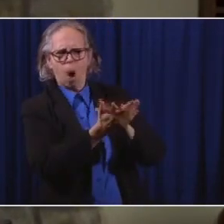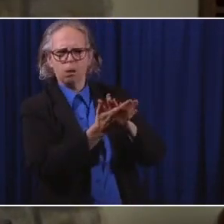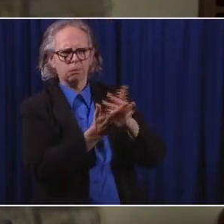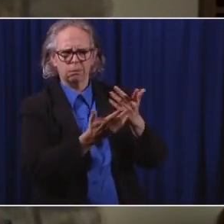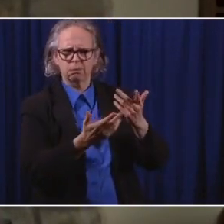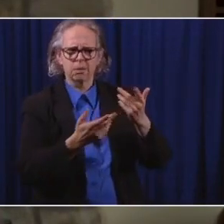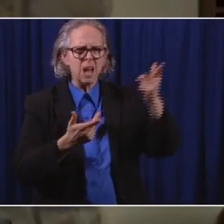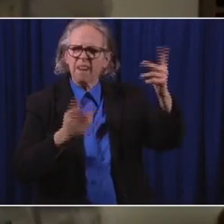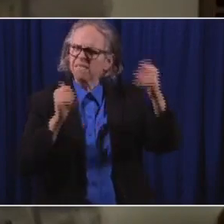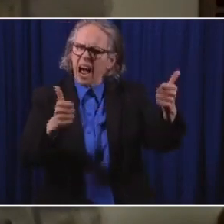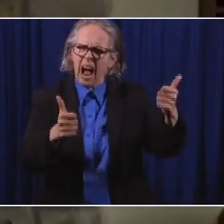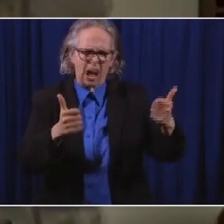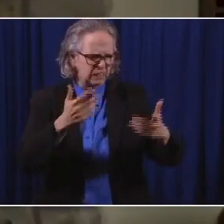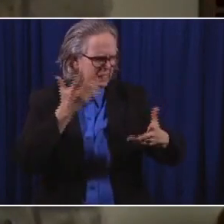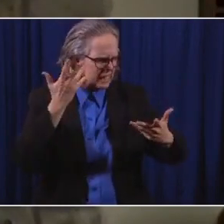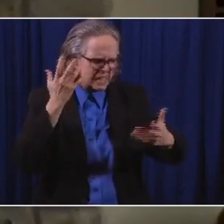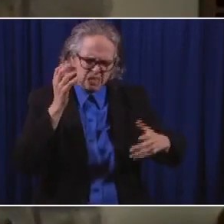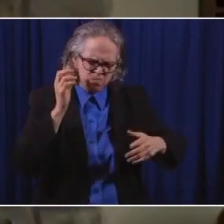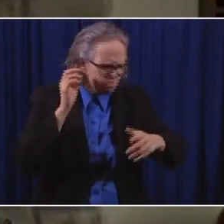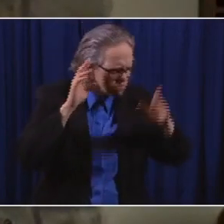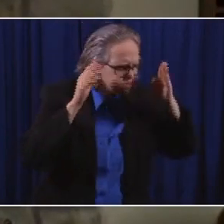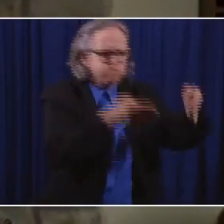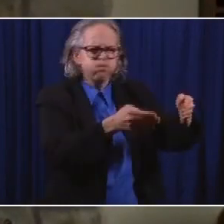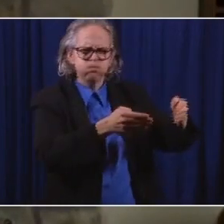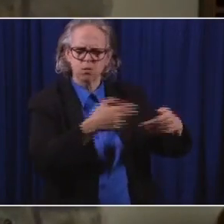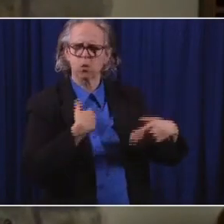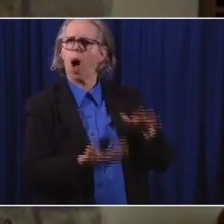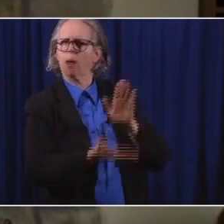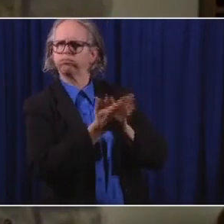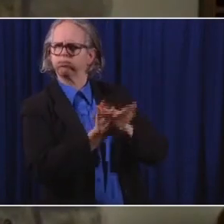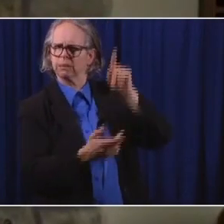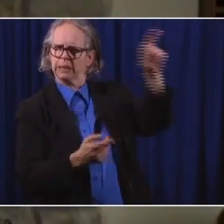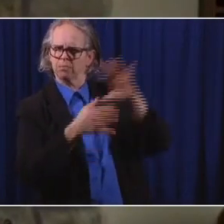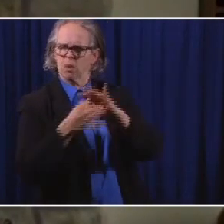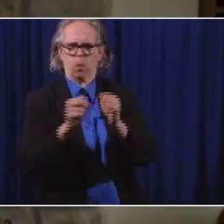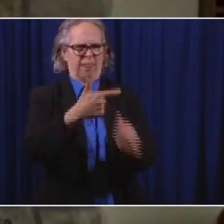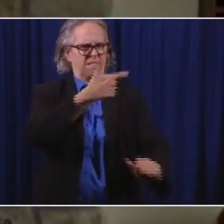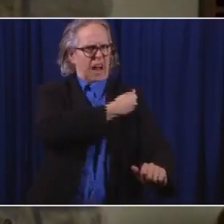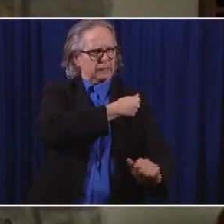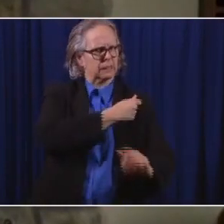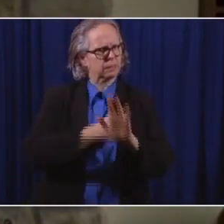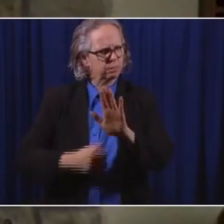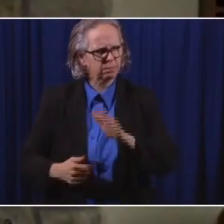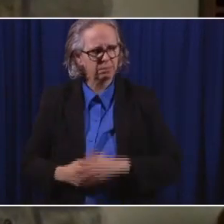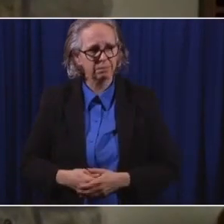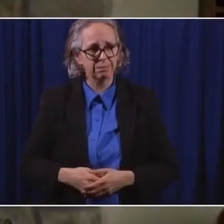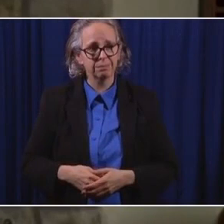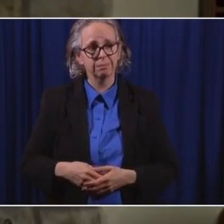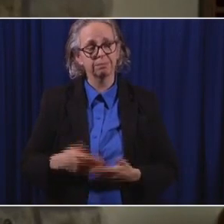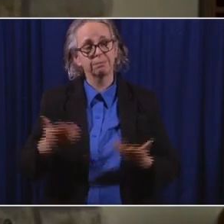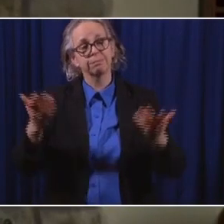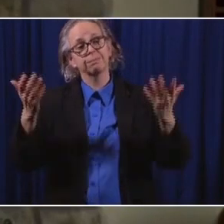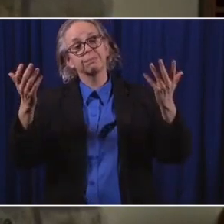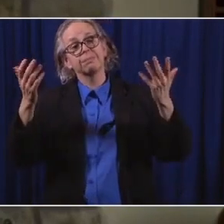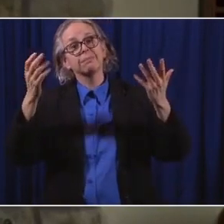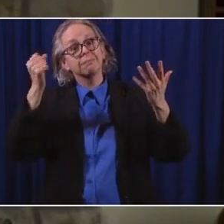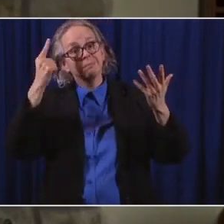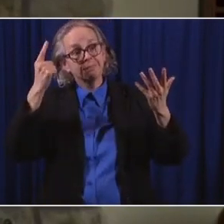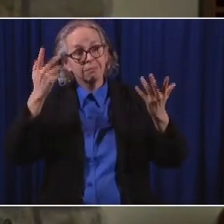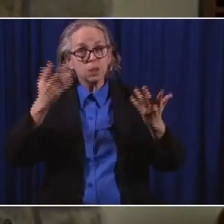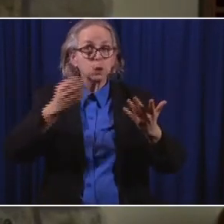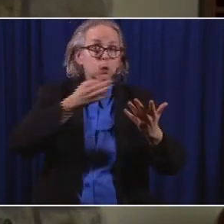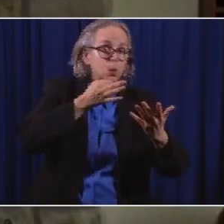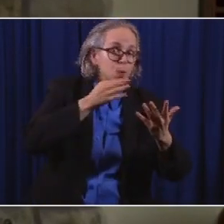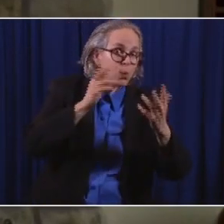do. We don't know when that's coming, but we hope it's coming soon. And that, I think, will make a